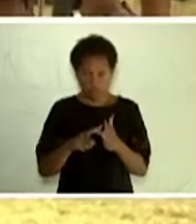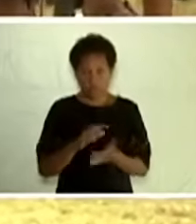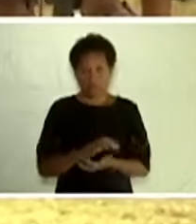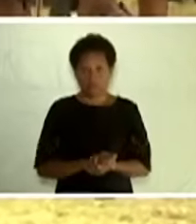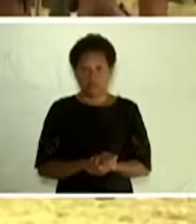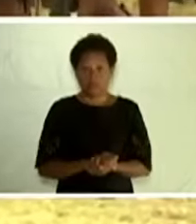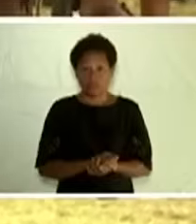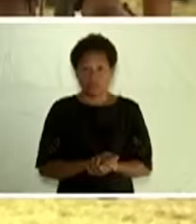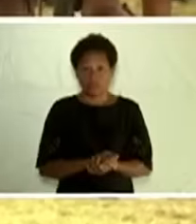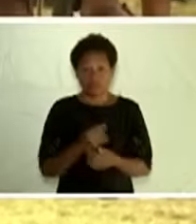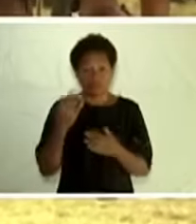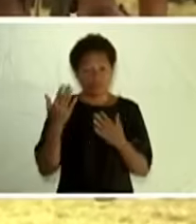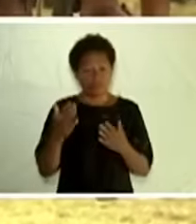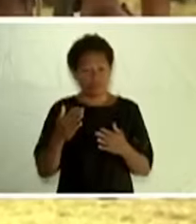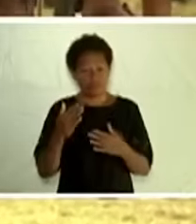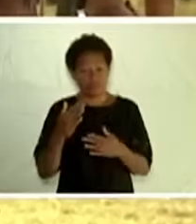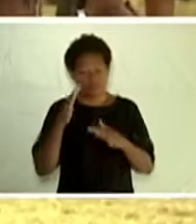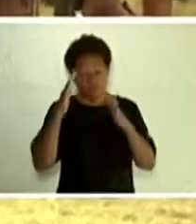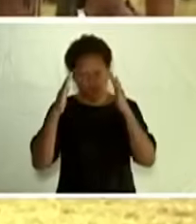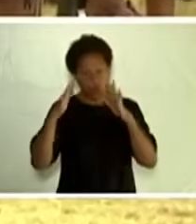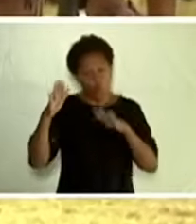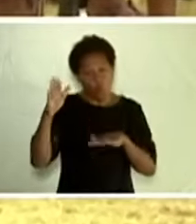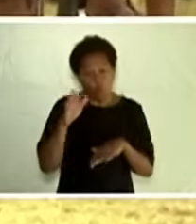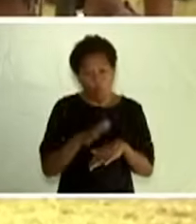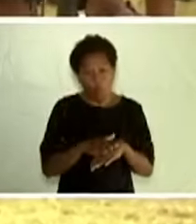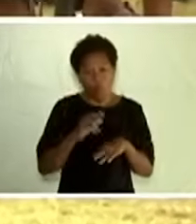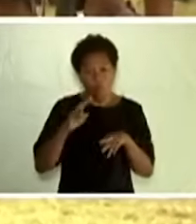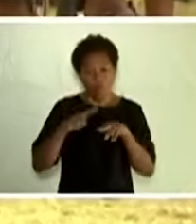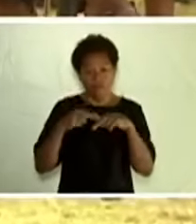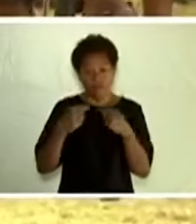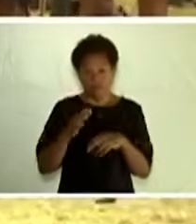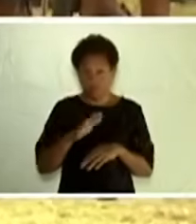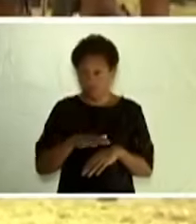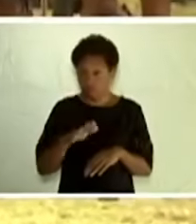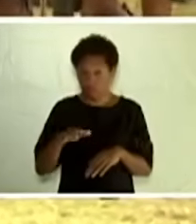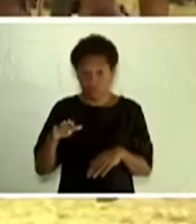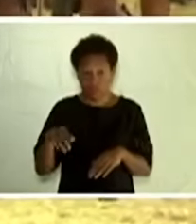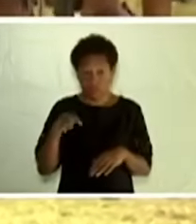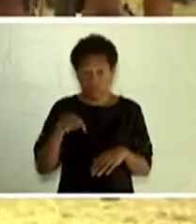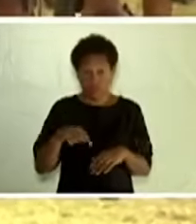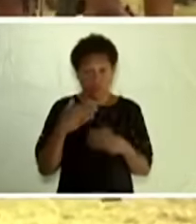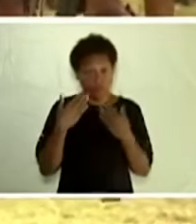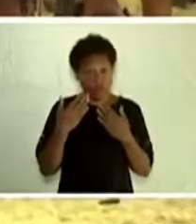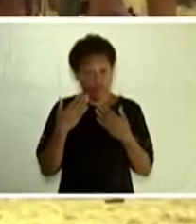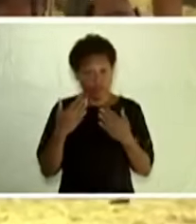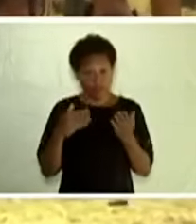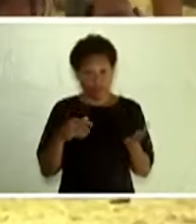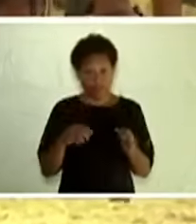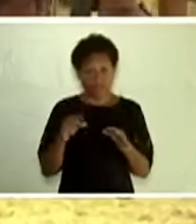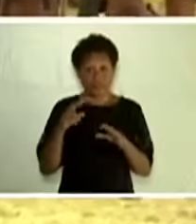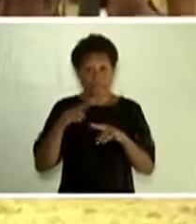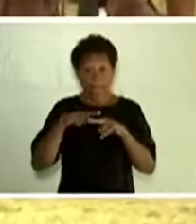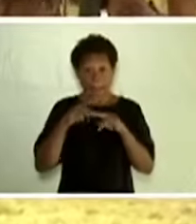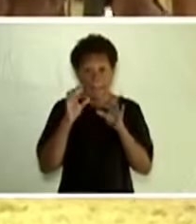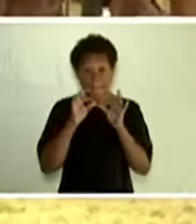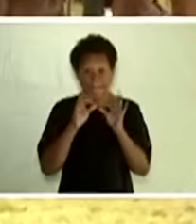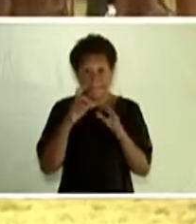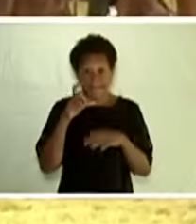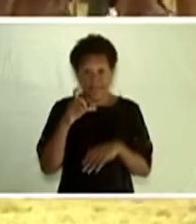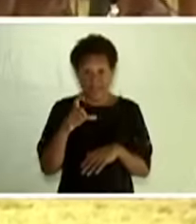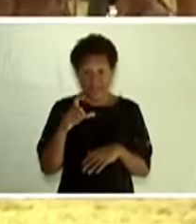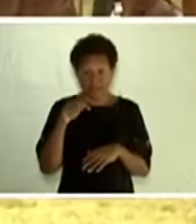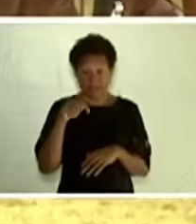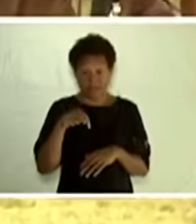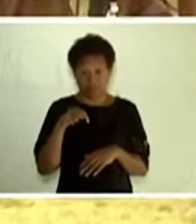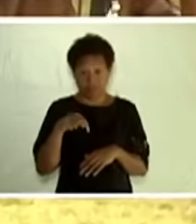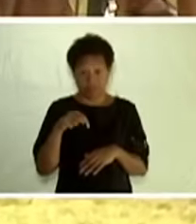ke lalairan ni sar to kamay wata-watang ko keto babi na baliw ni suleto na FBC TV